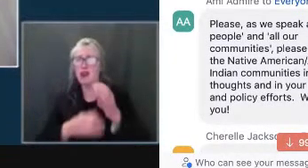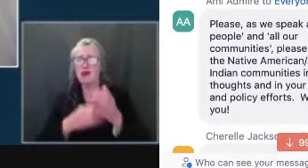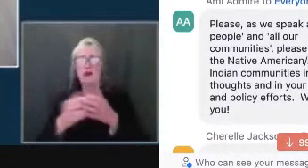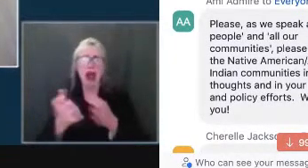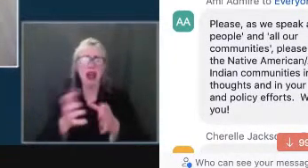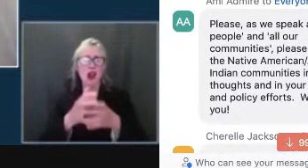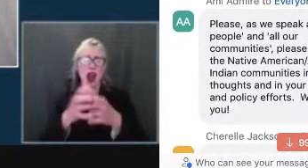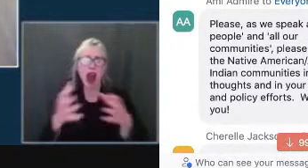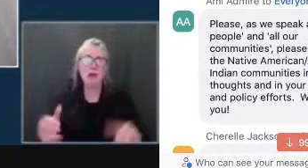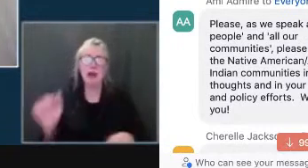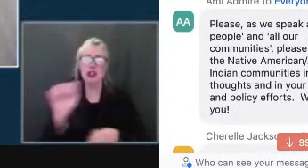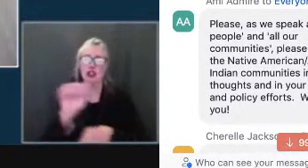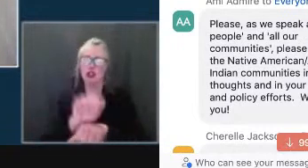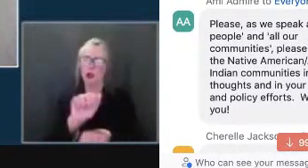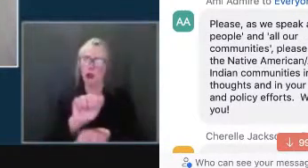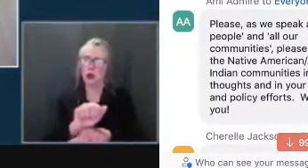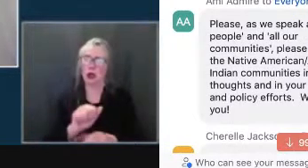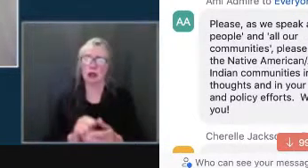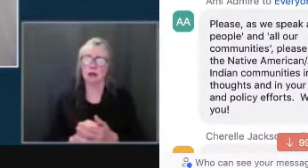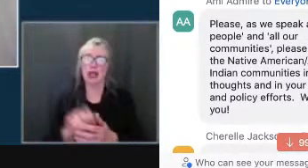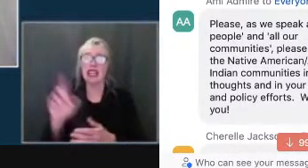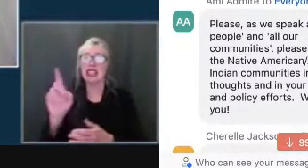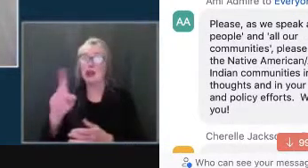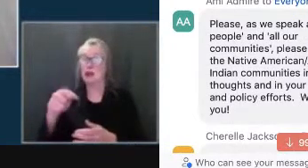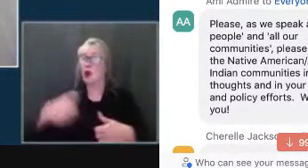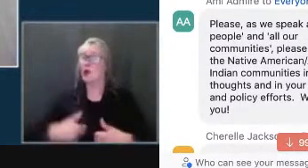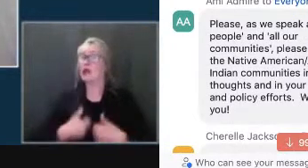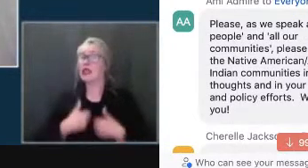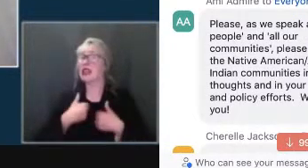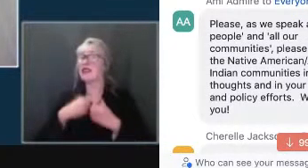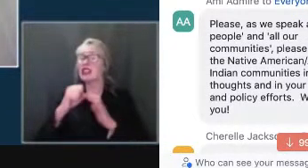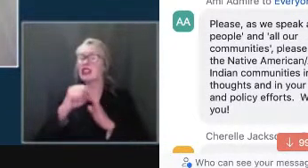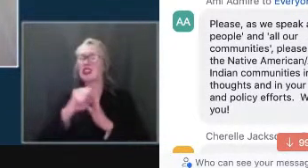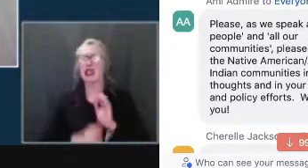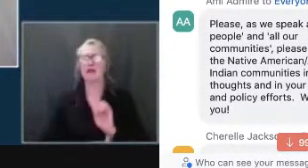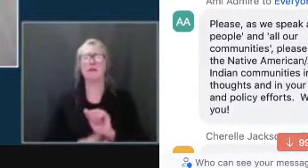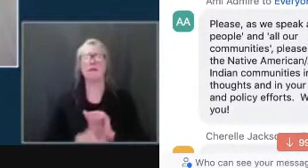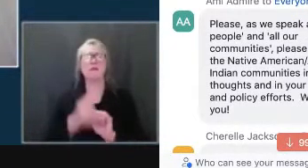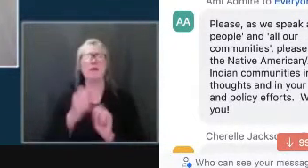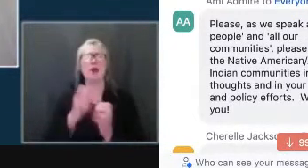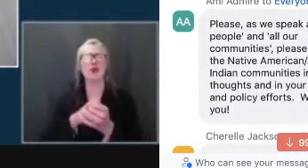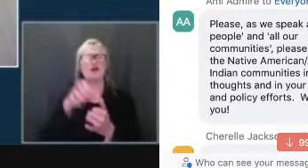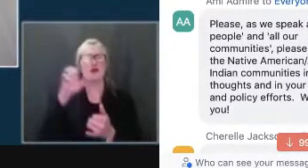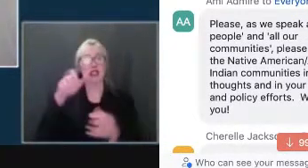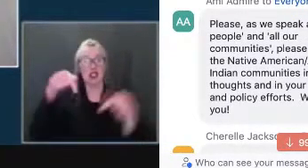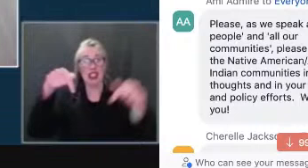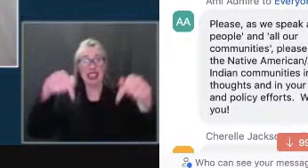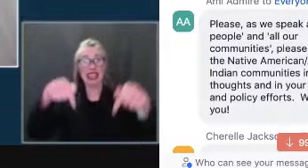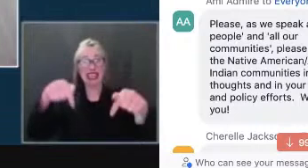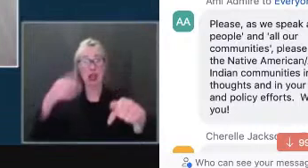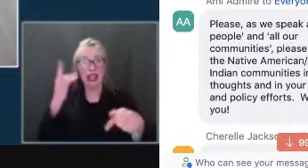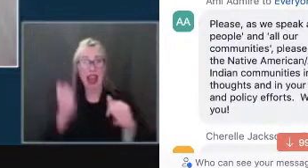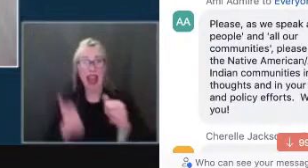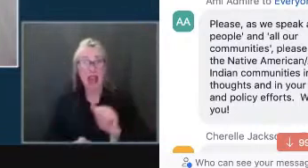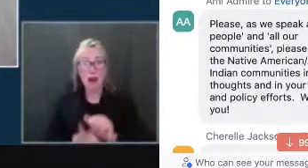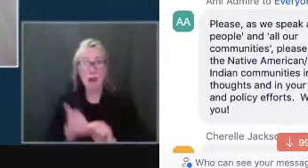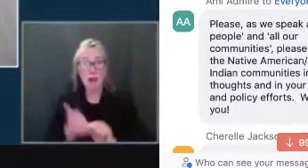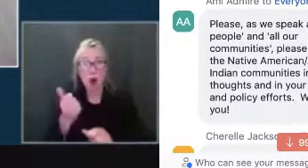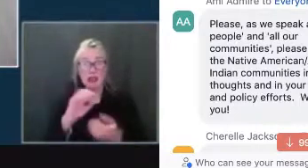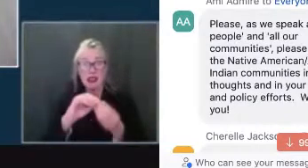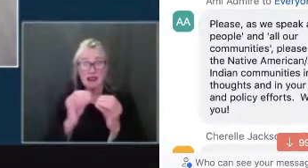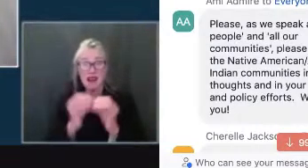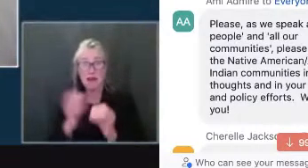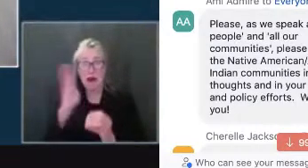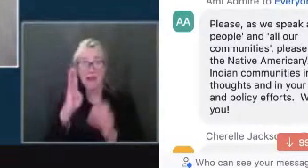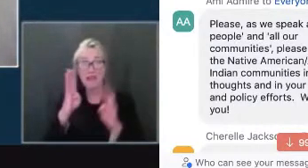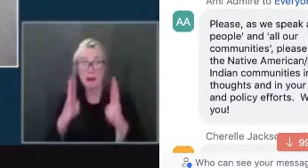the nation, with more billionaires than any other country in the world, aside from the United States and China.